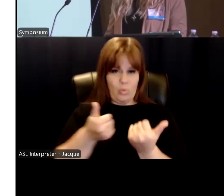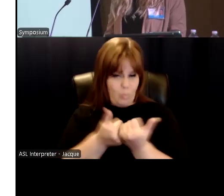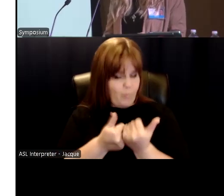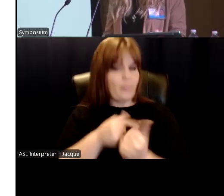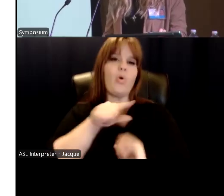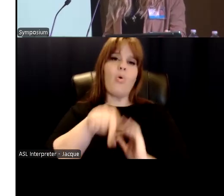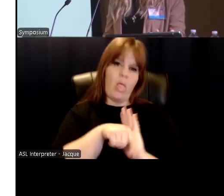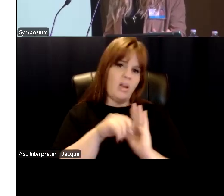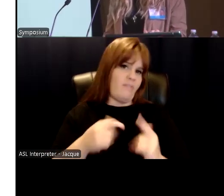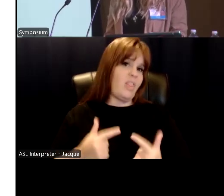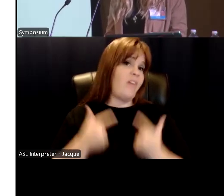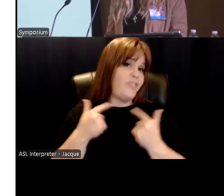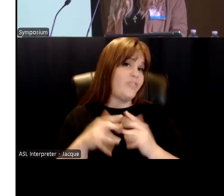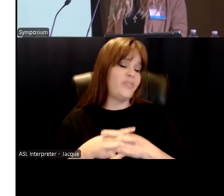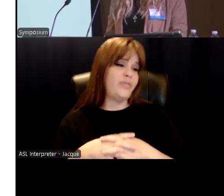life.